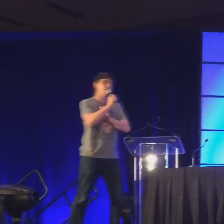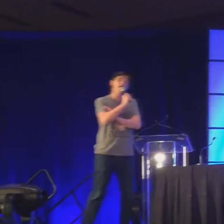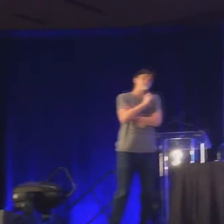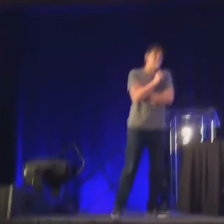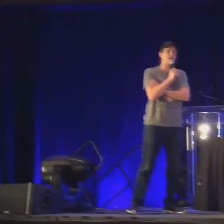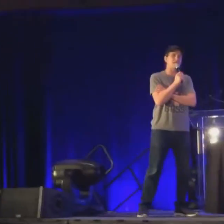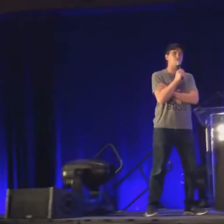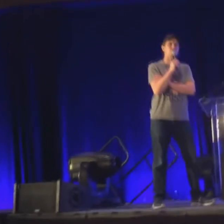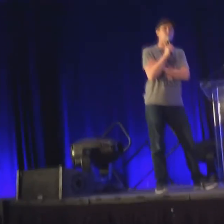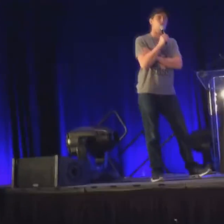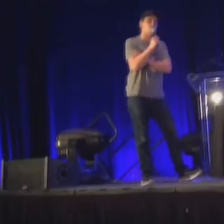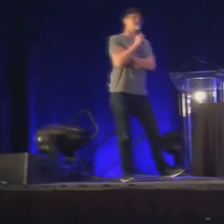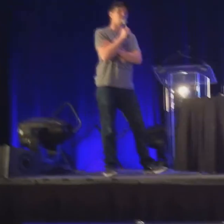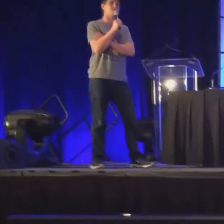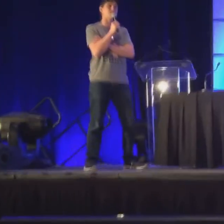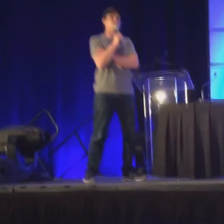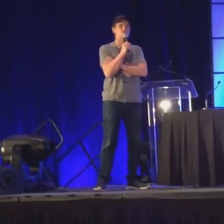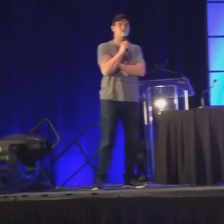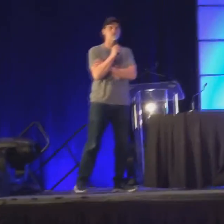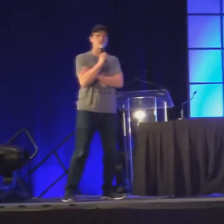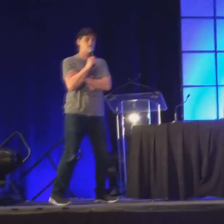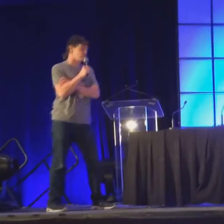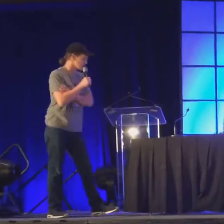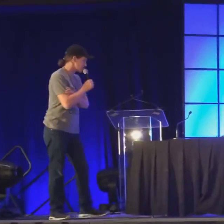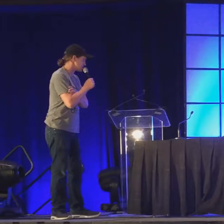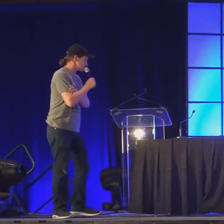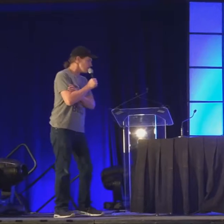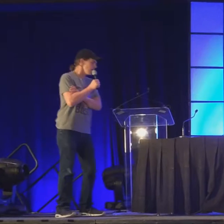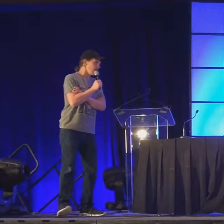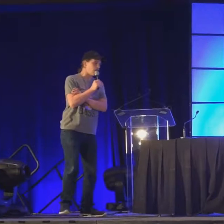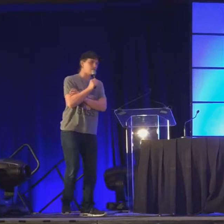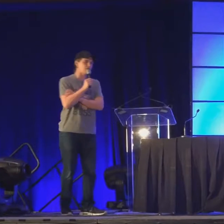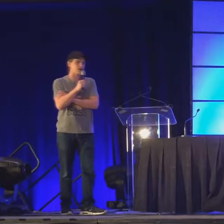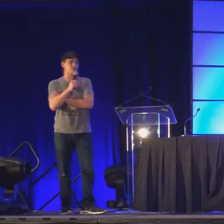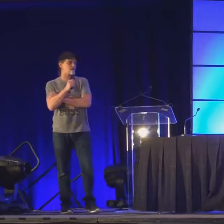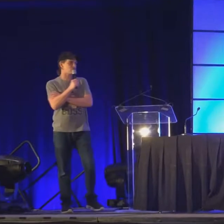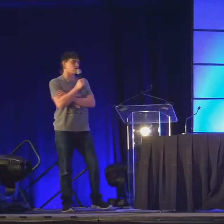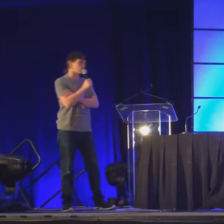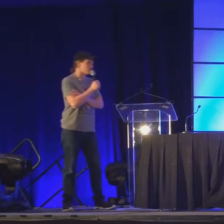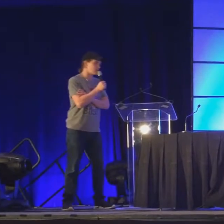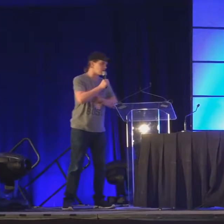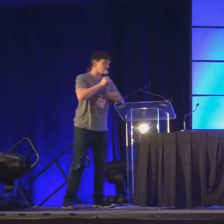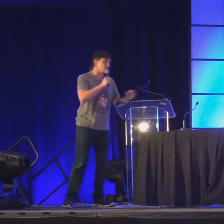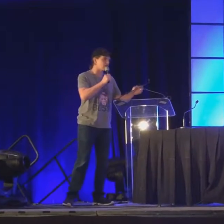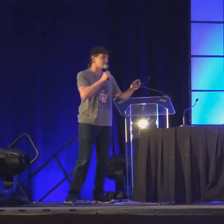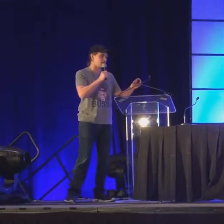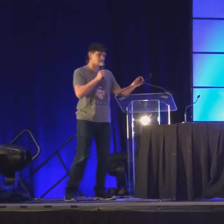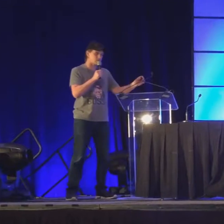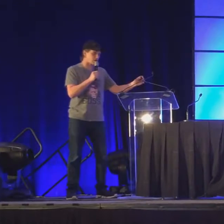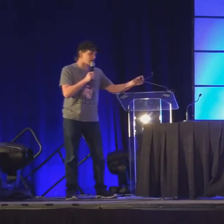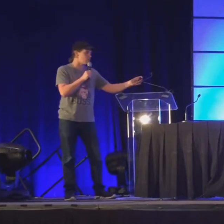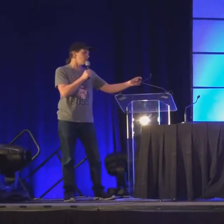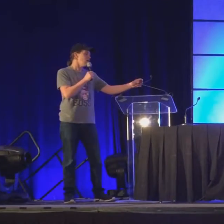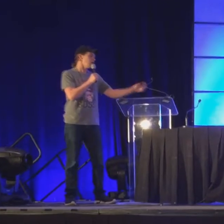Yeah. So, I mean, again, it's been amazing and super surreal over the years. All the people I've gotten to work with, I mean, her and like